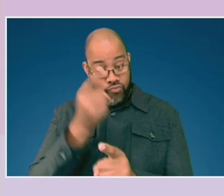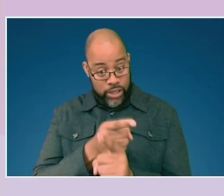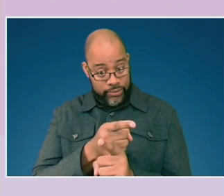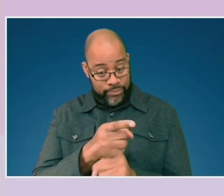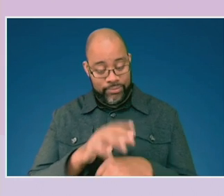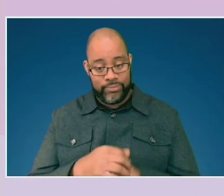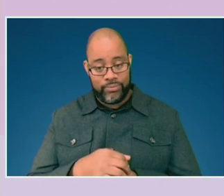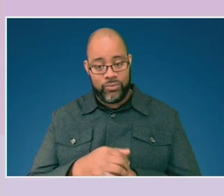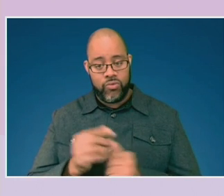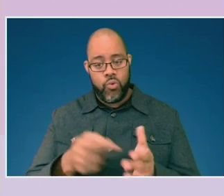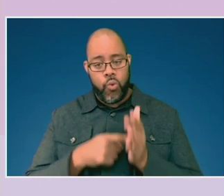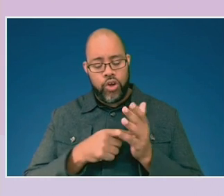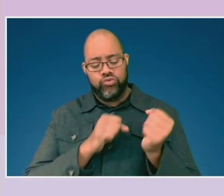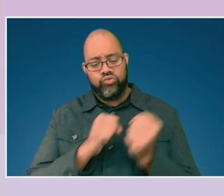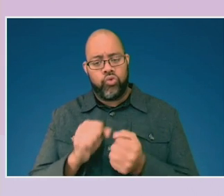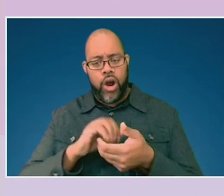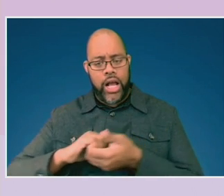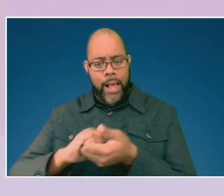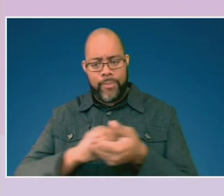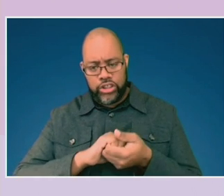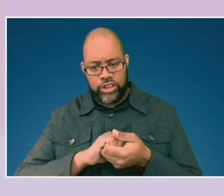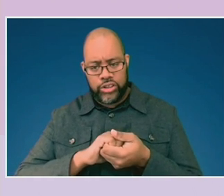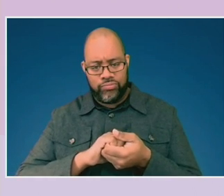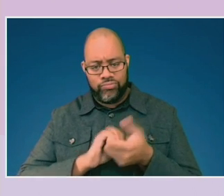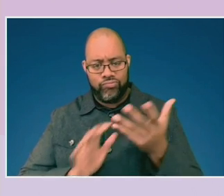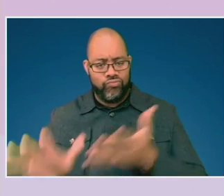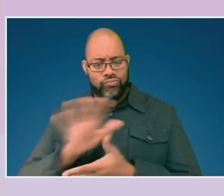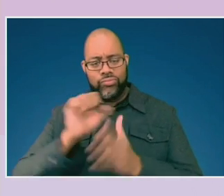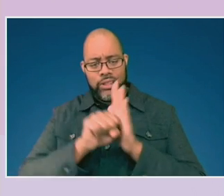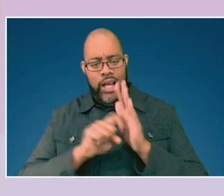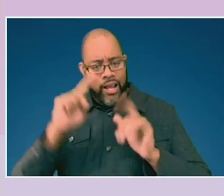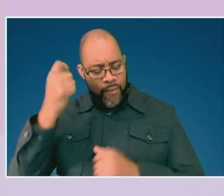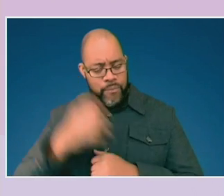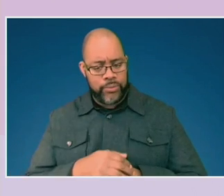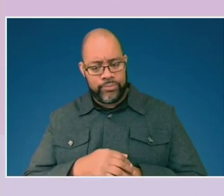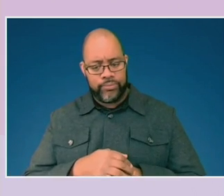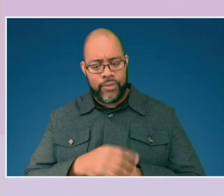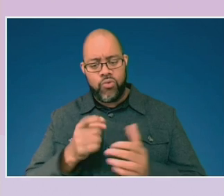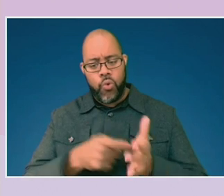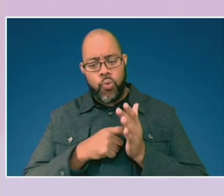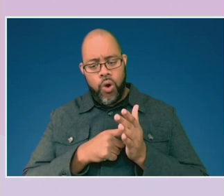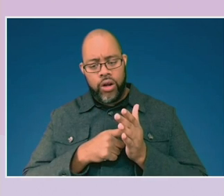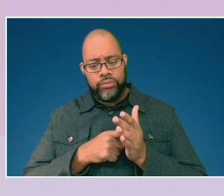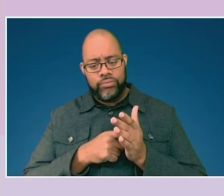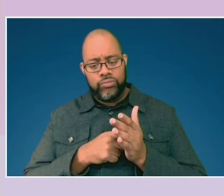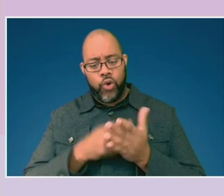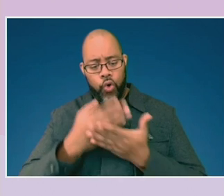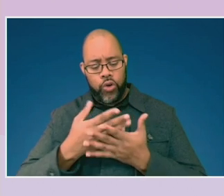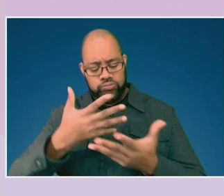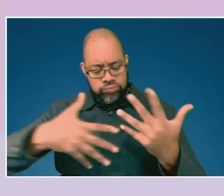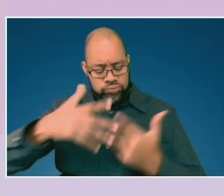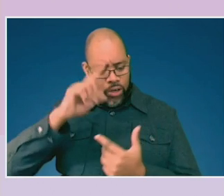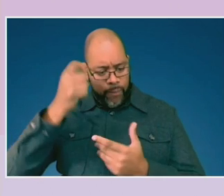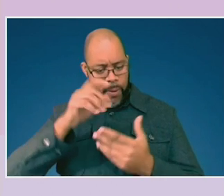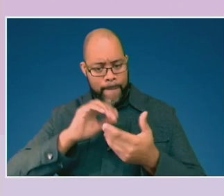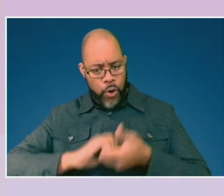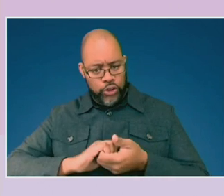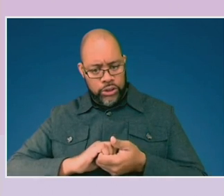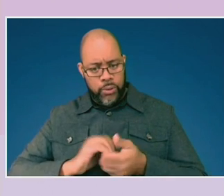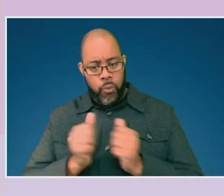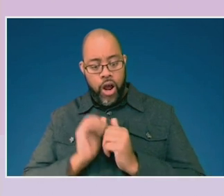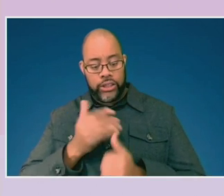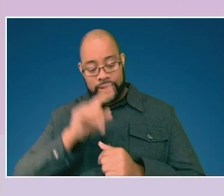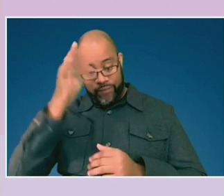it requires strong collaboration across your state government, and it requires strong intergovernmental partnerships with us at the federal